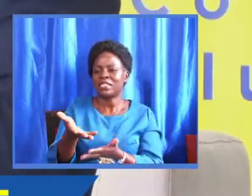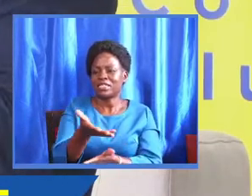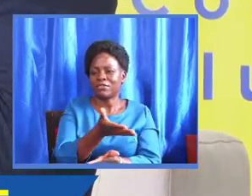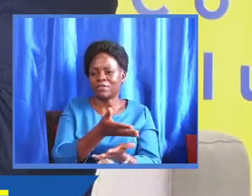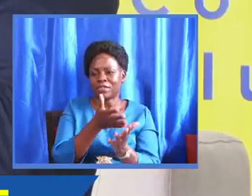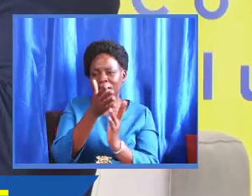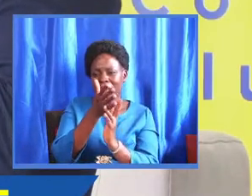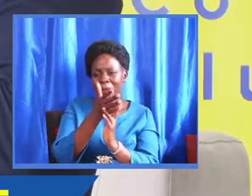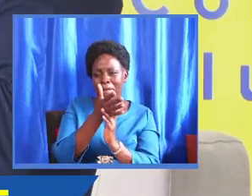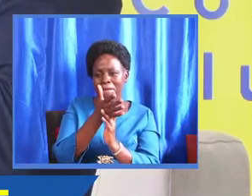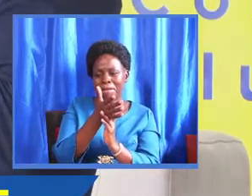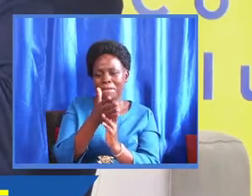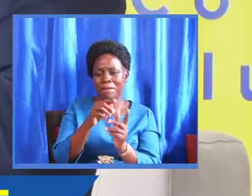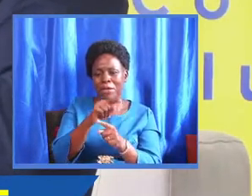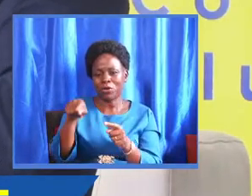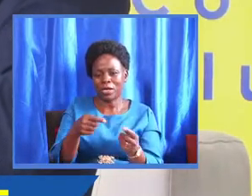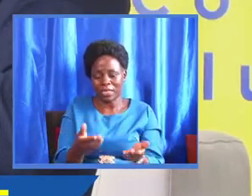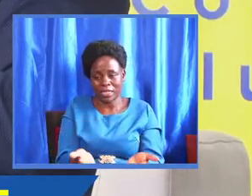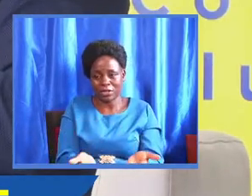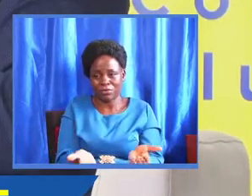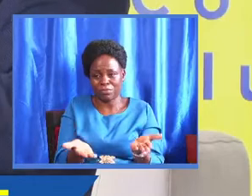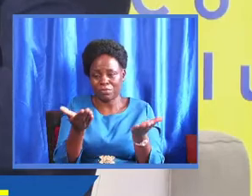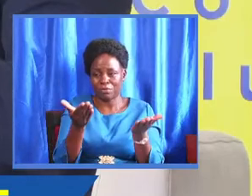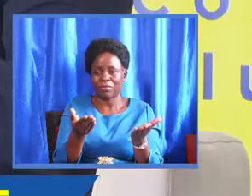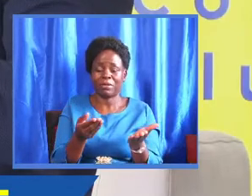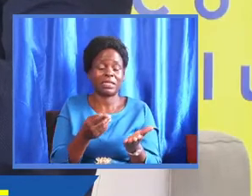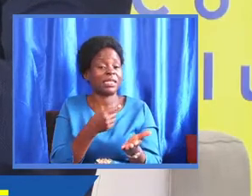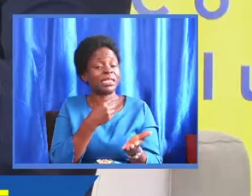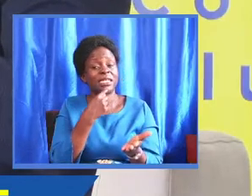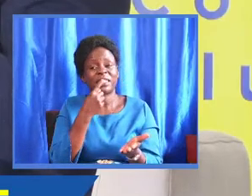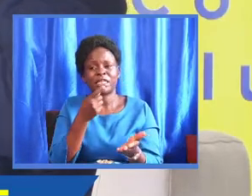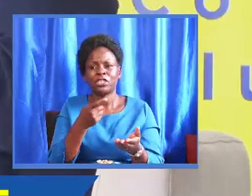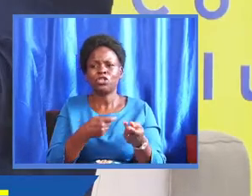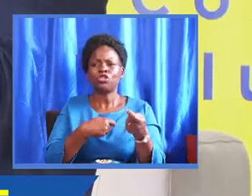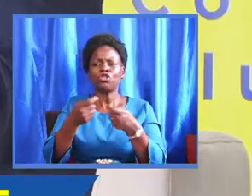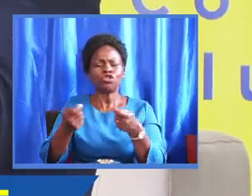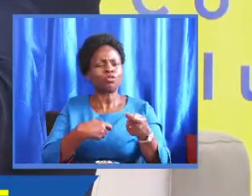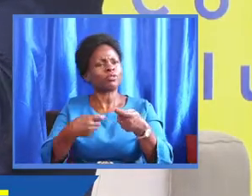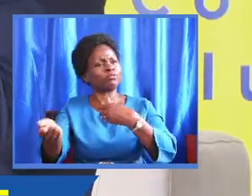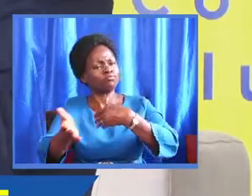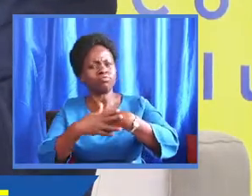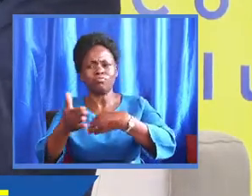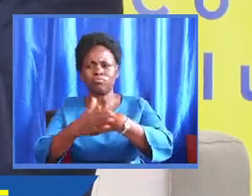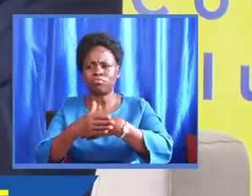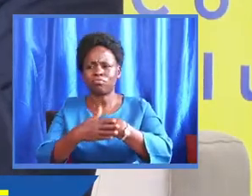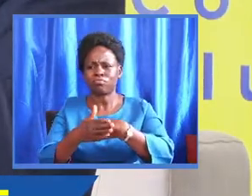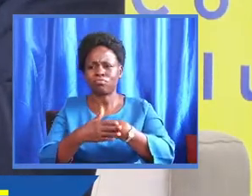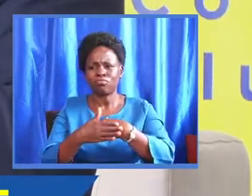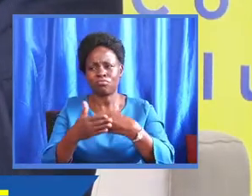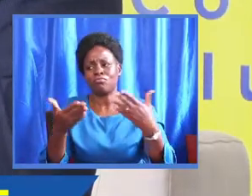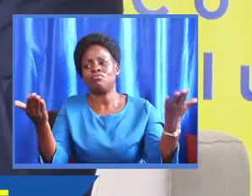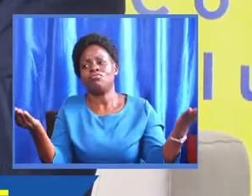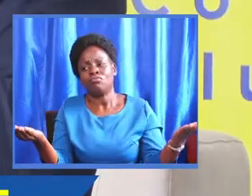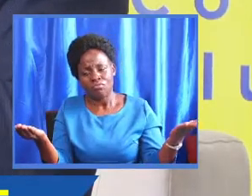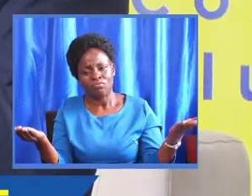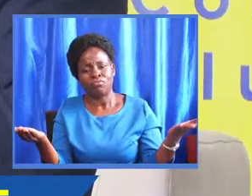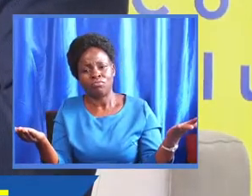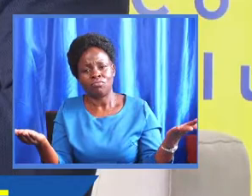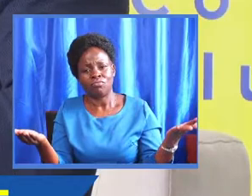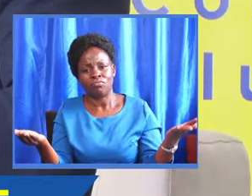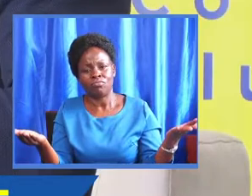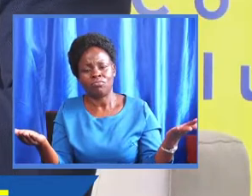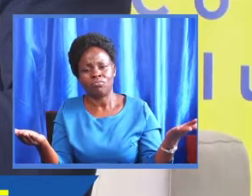class is now, you know, growing, yet he's saying shops are closing. The two do not correlate at all for